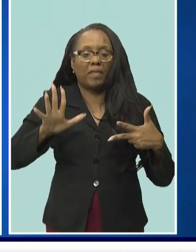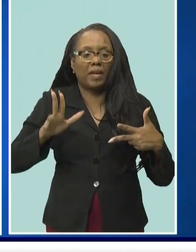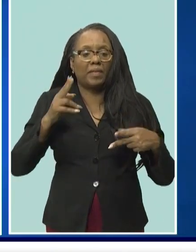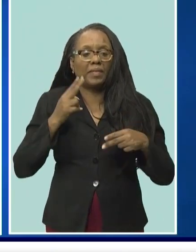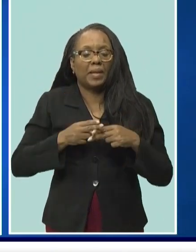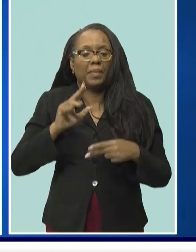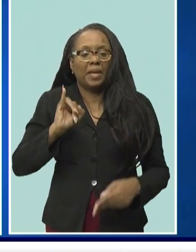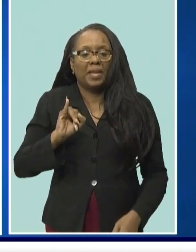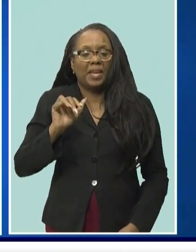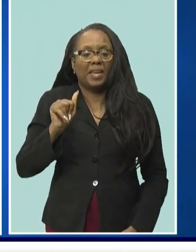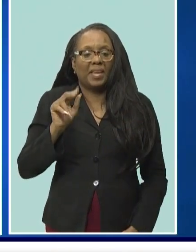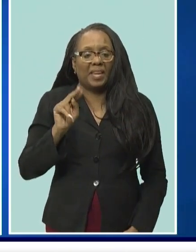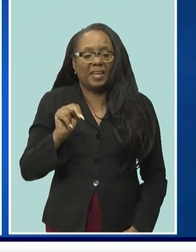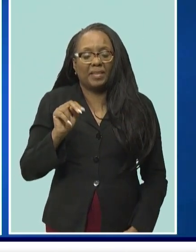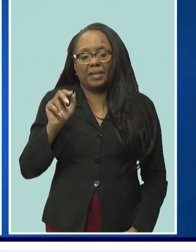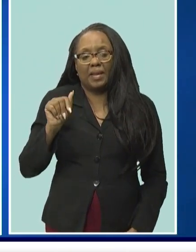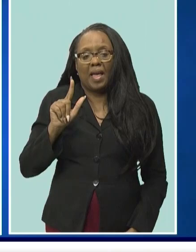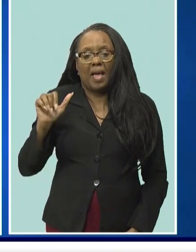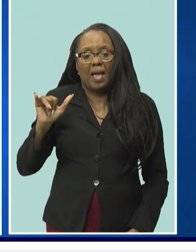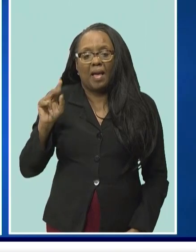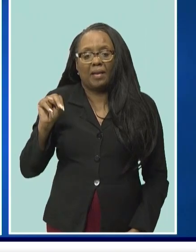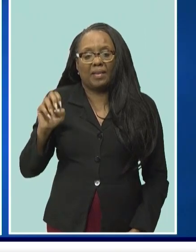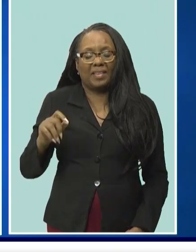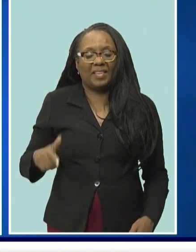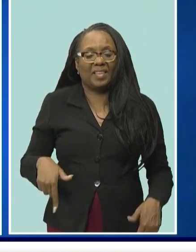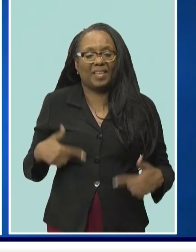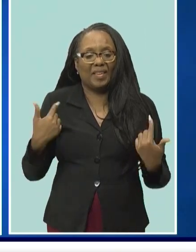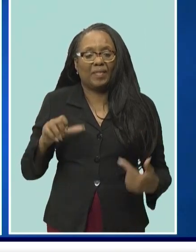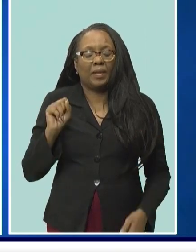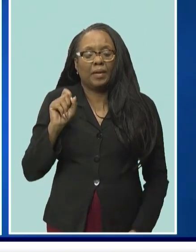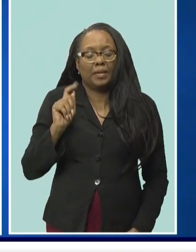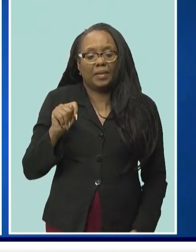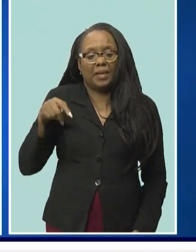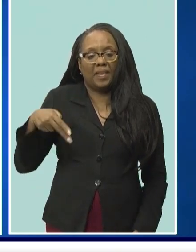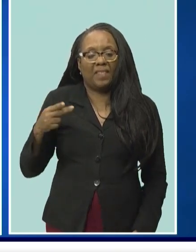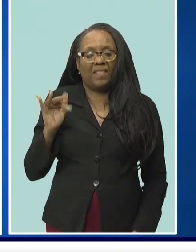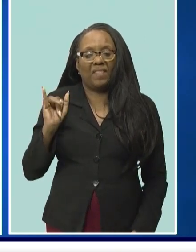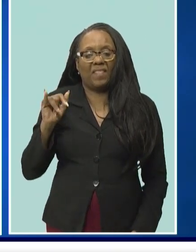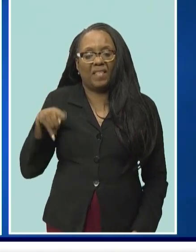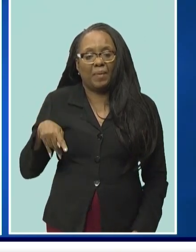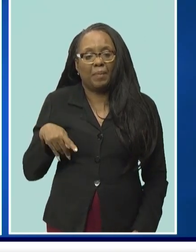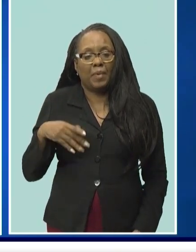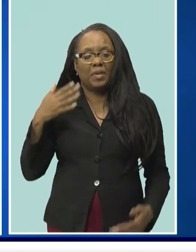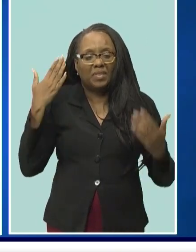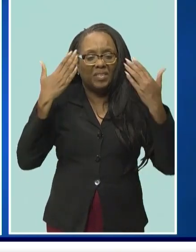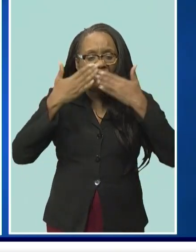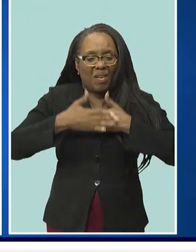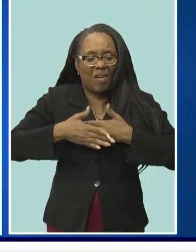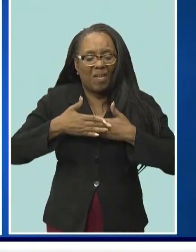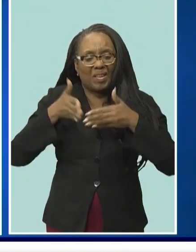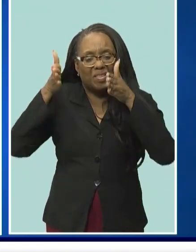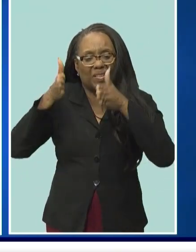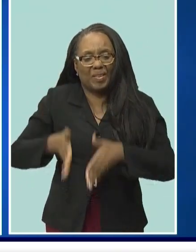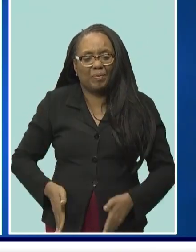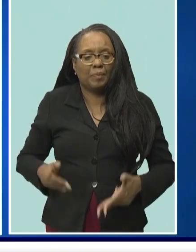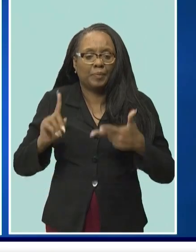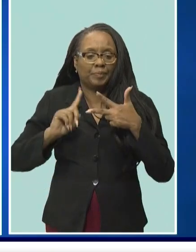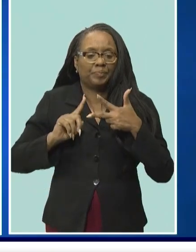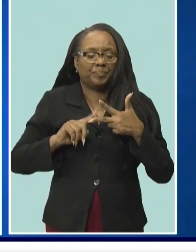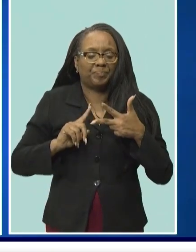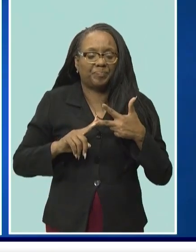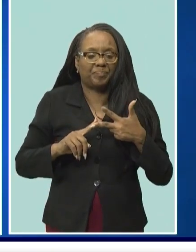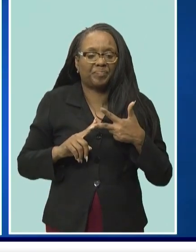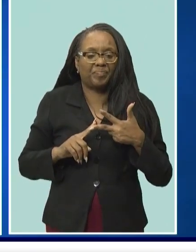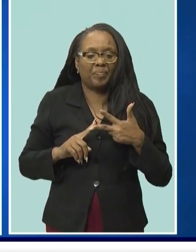address is Church Village, St. Philip. He's 6 feet 1 inch tall, brown complexion and slim. The Barbados Police Service is also asking for the